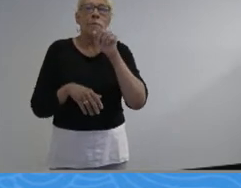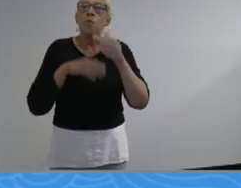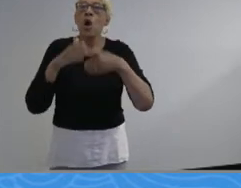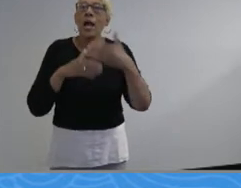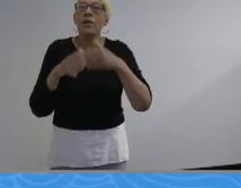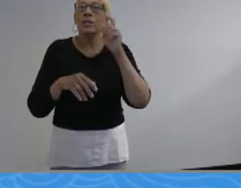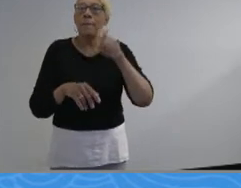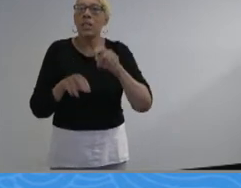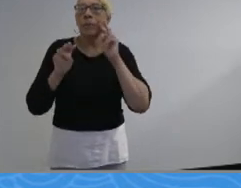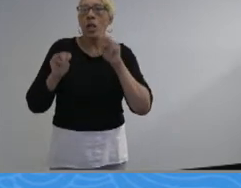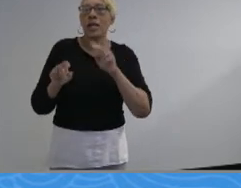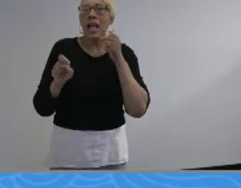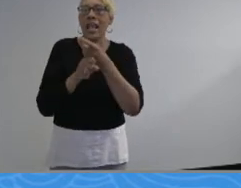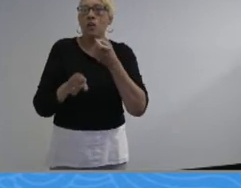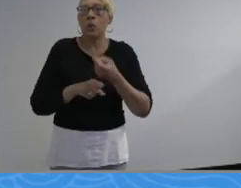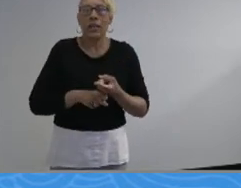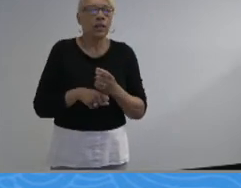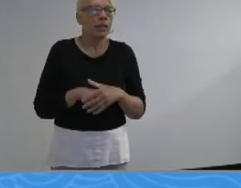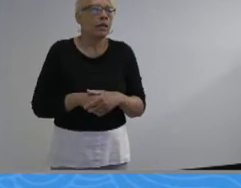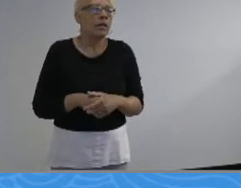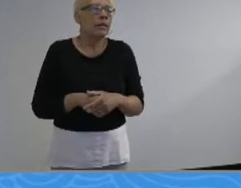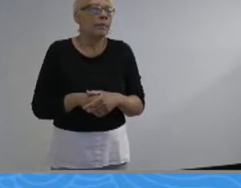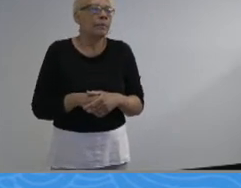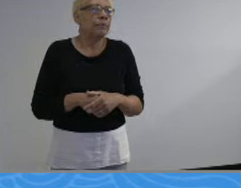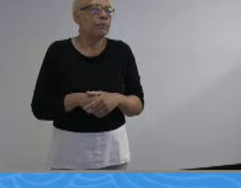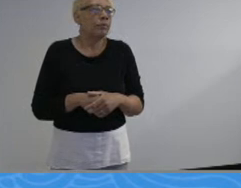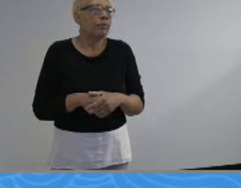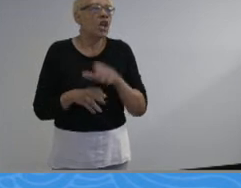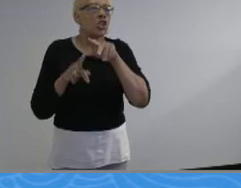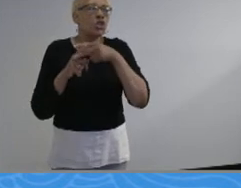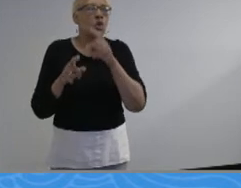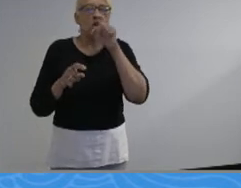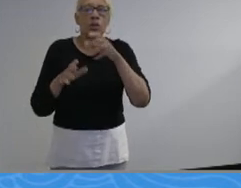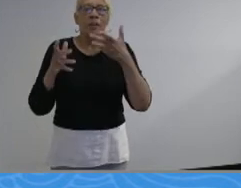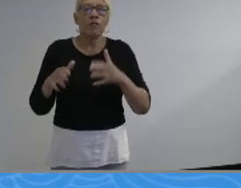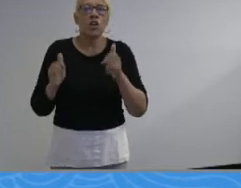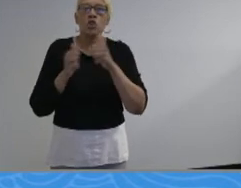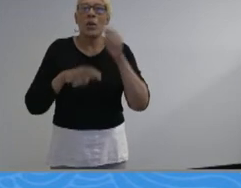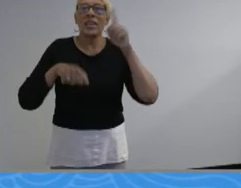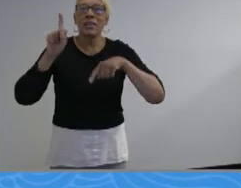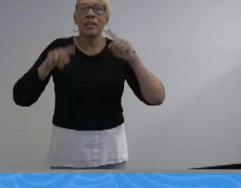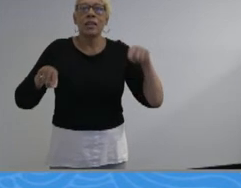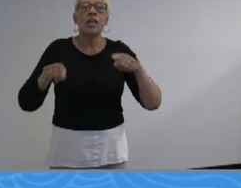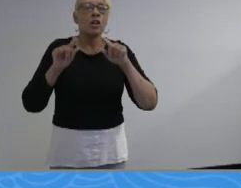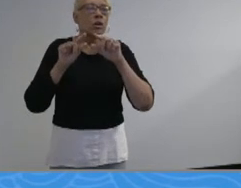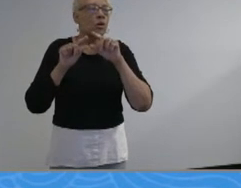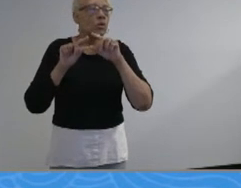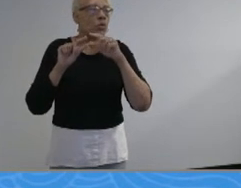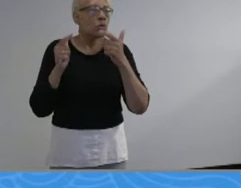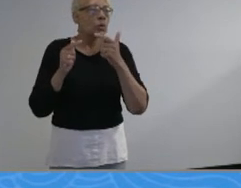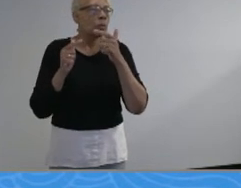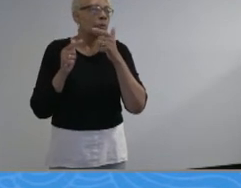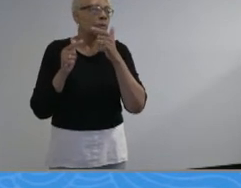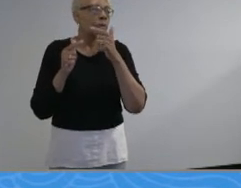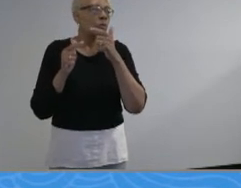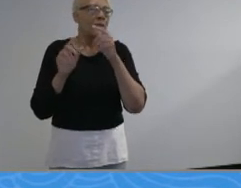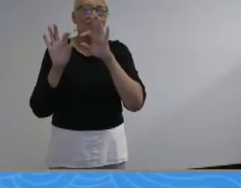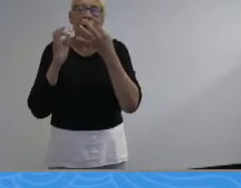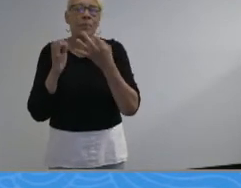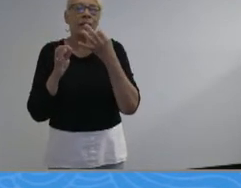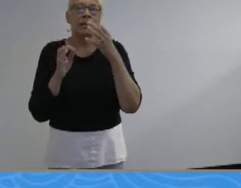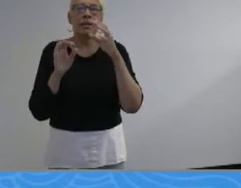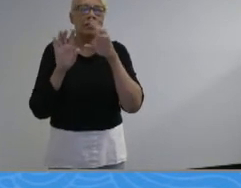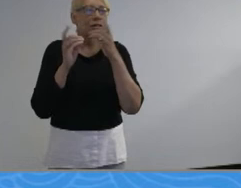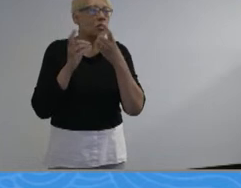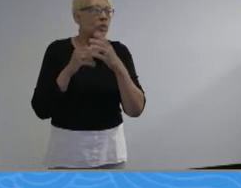is done through a self-reflection tool. The tool is supposed to be completed with a diverse group of district, school staff, and families. And the